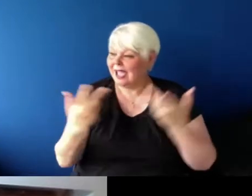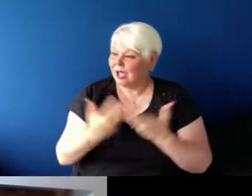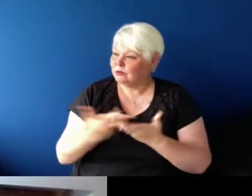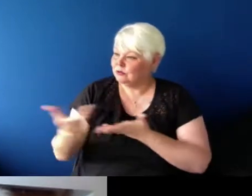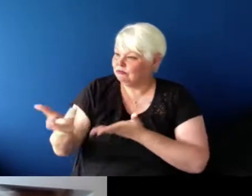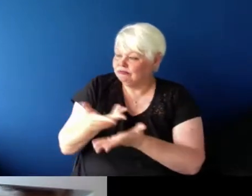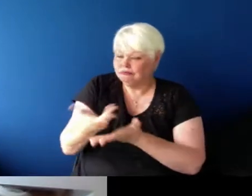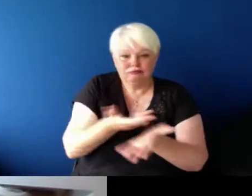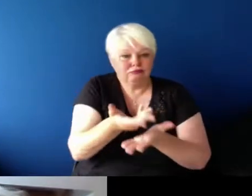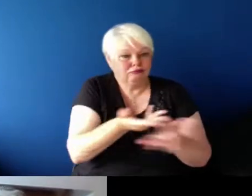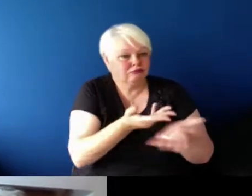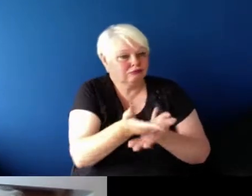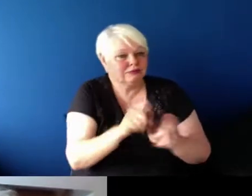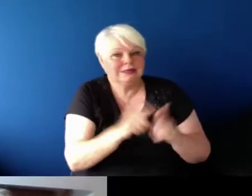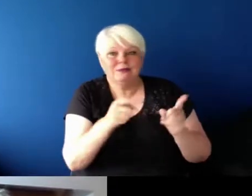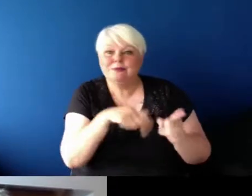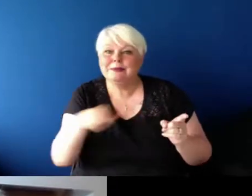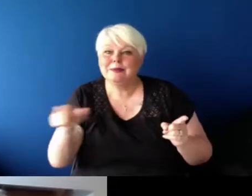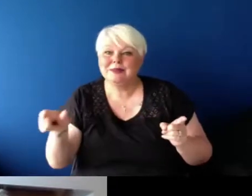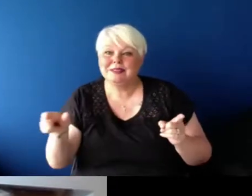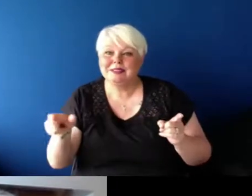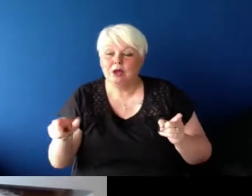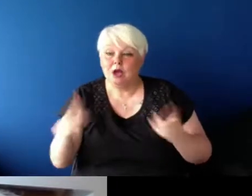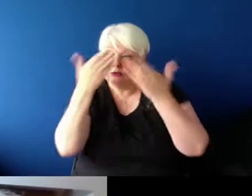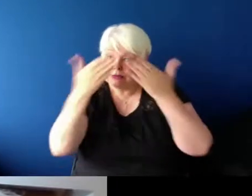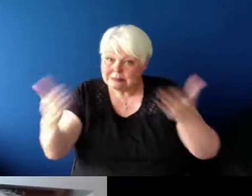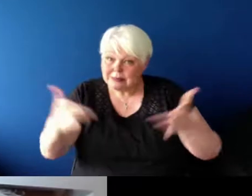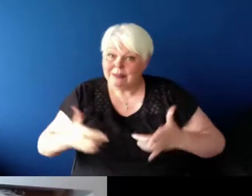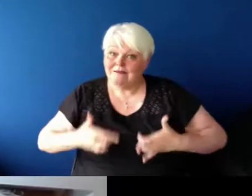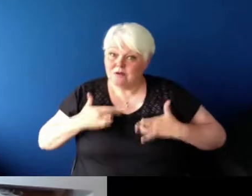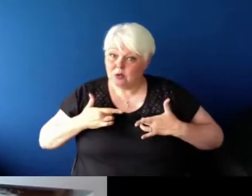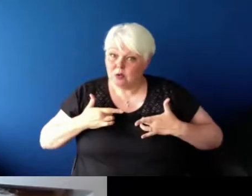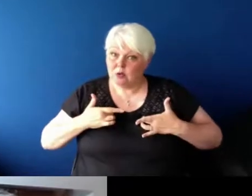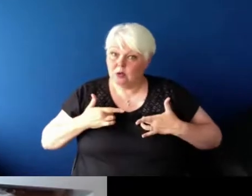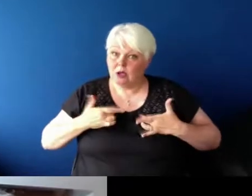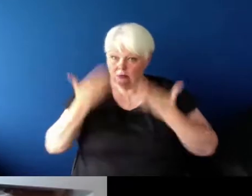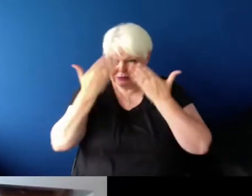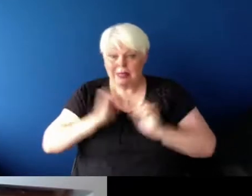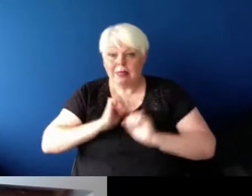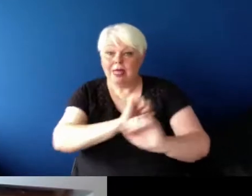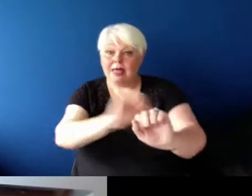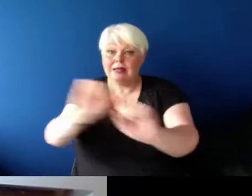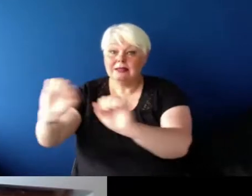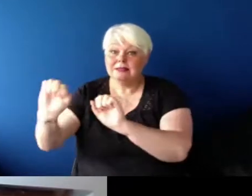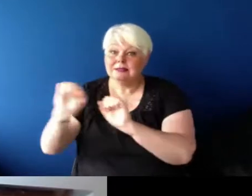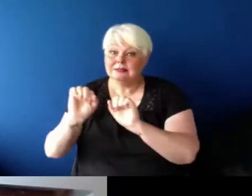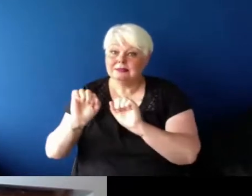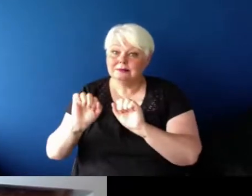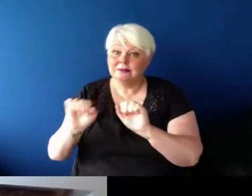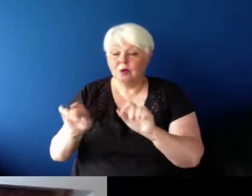that you know, will respect you and your opinions and rub the edges off you as well and tell you when